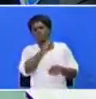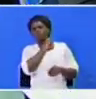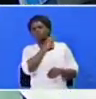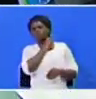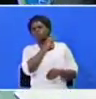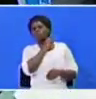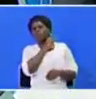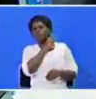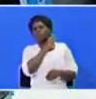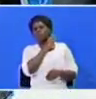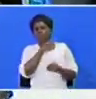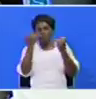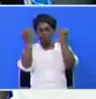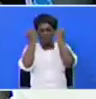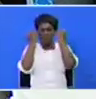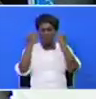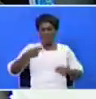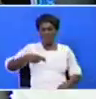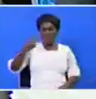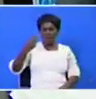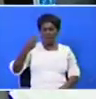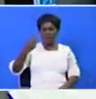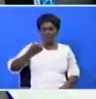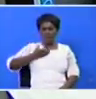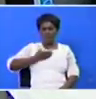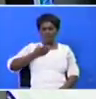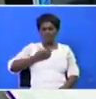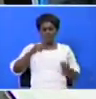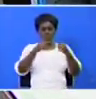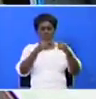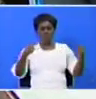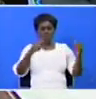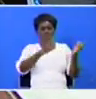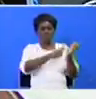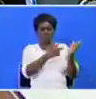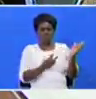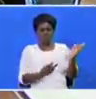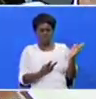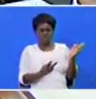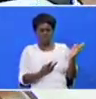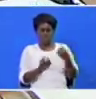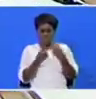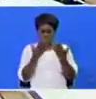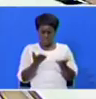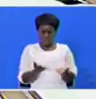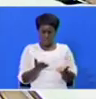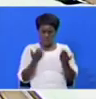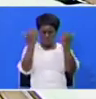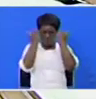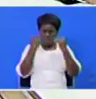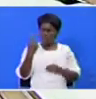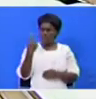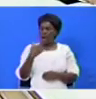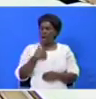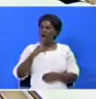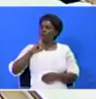High Court order, which had cancelled their tender. Their own appeal failed. Mm-hmm. So as we speak, in terms of court record, there's only an